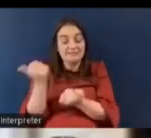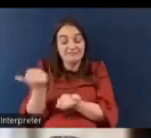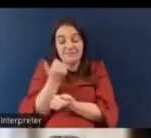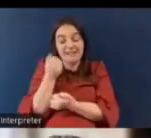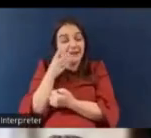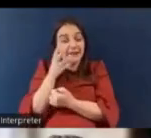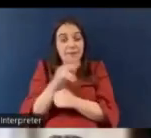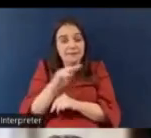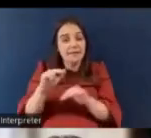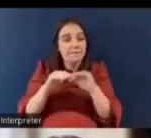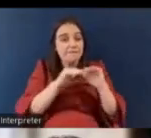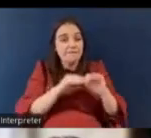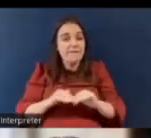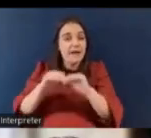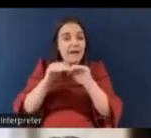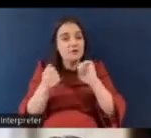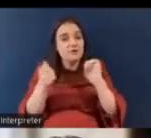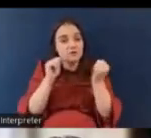or form.